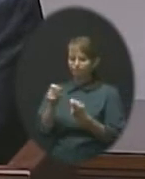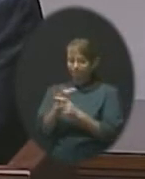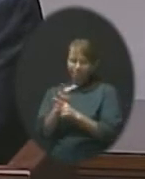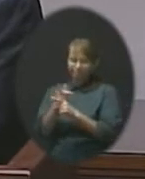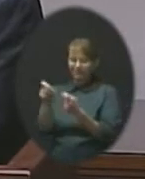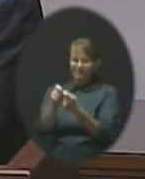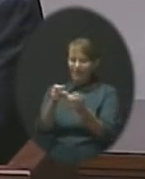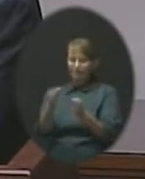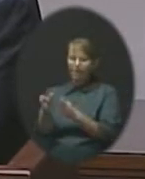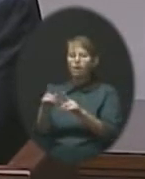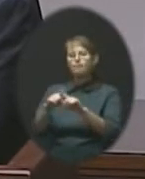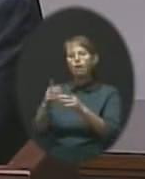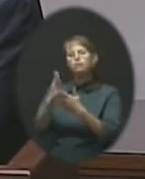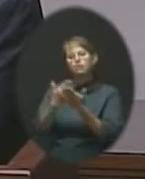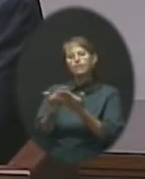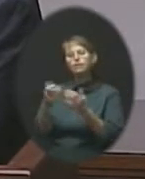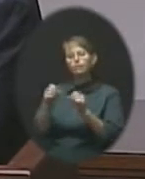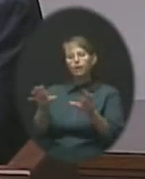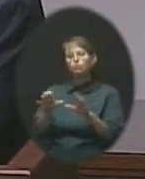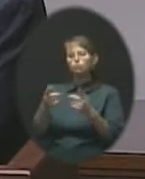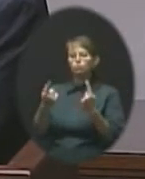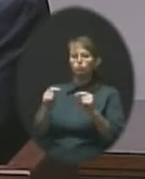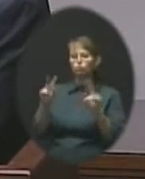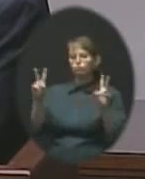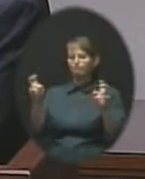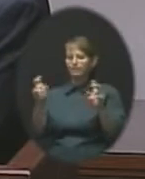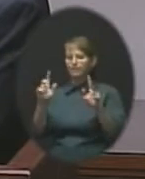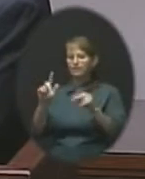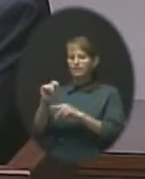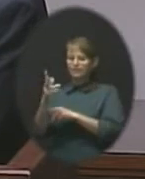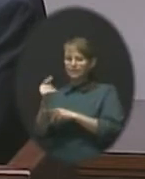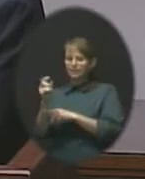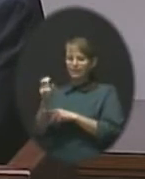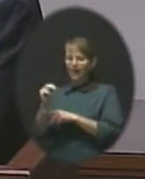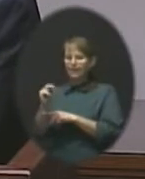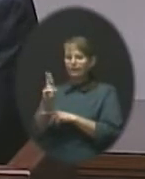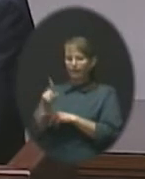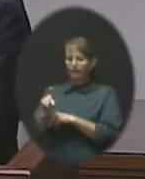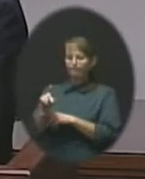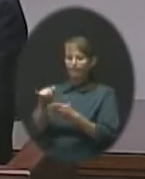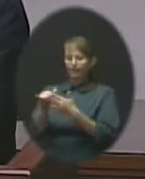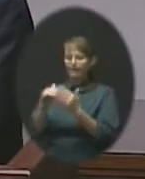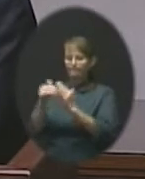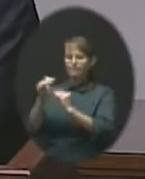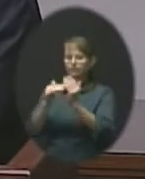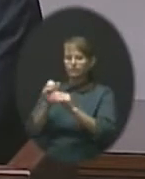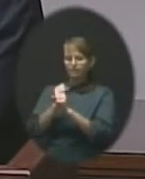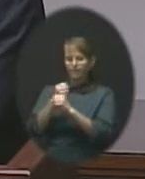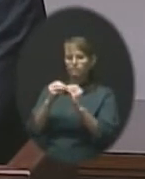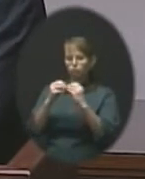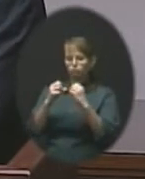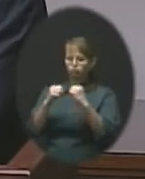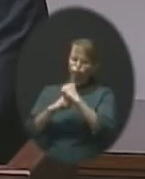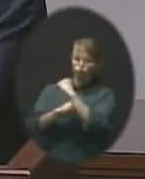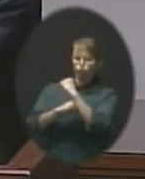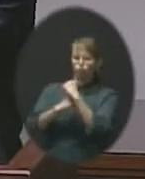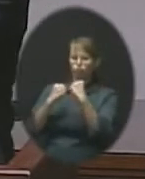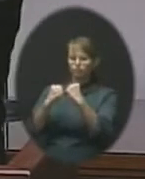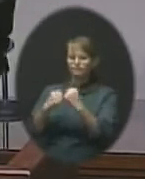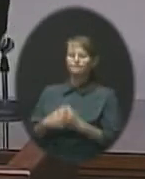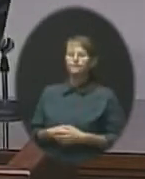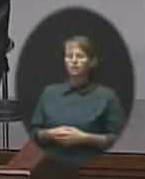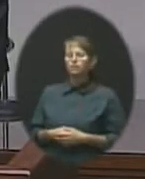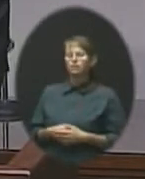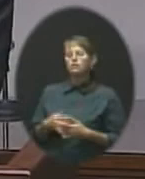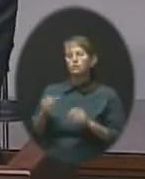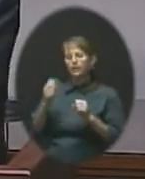to tighten up the building and then begin planning what does that renovation look like. So to answer the